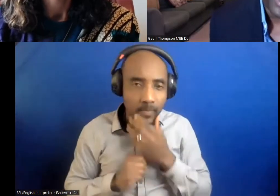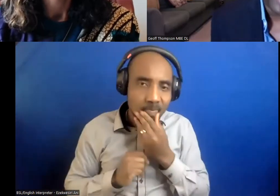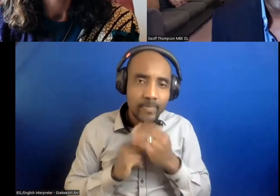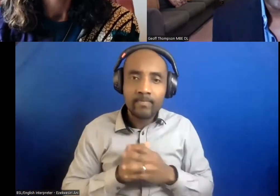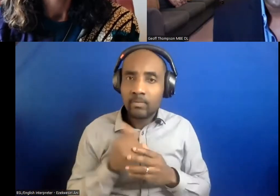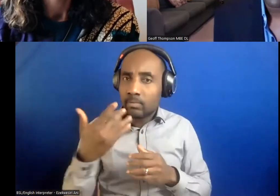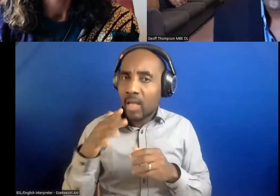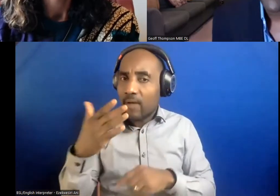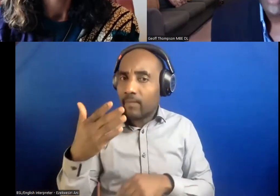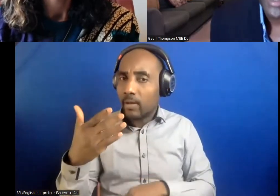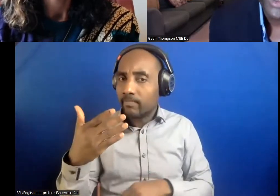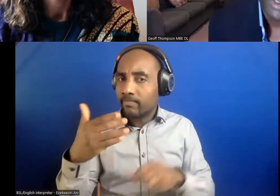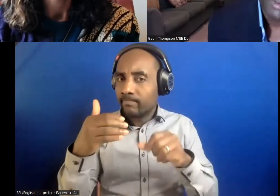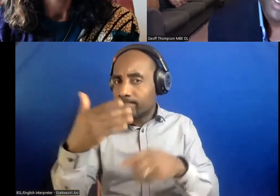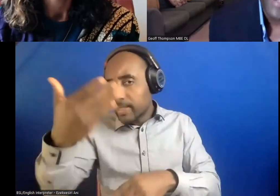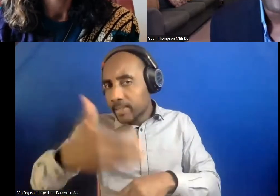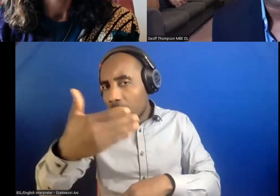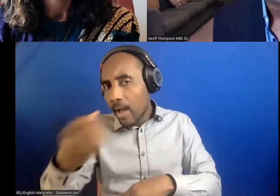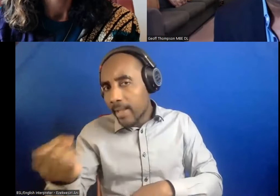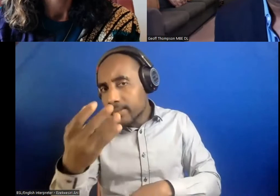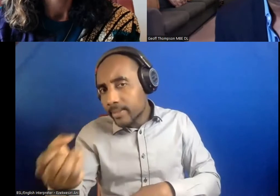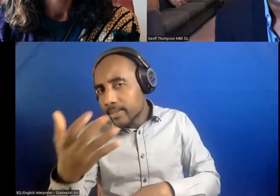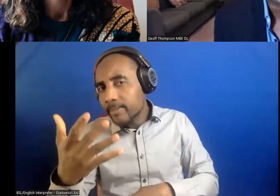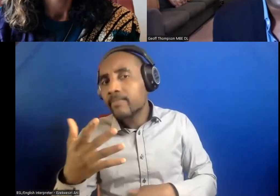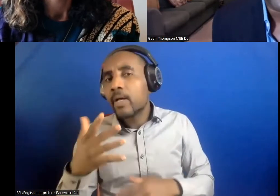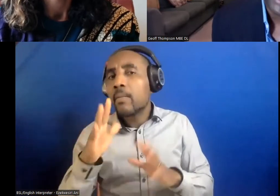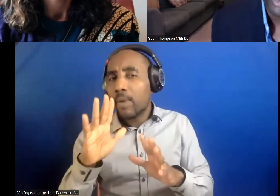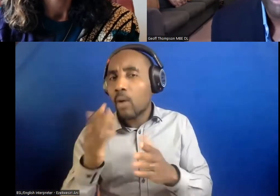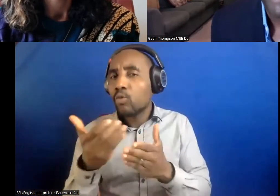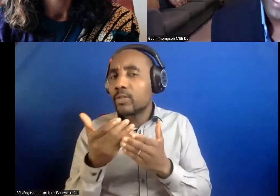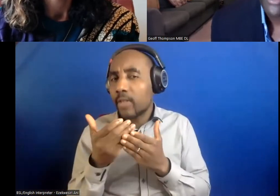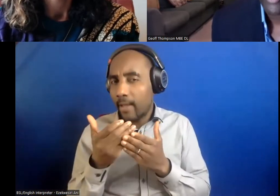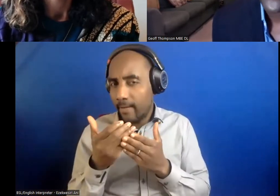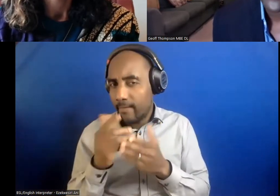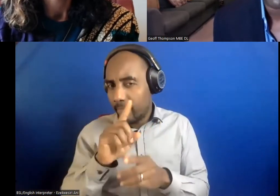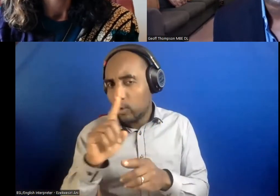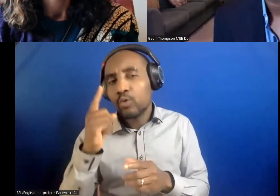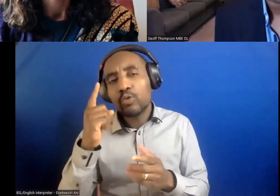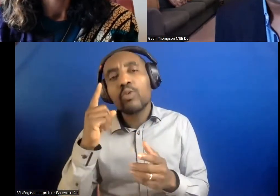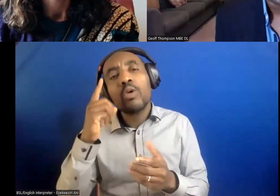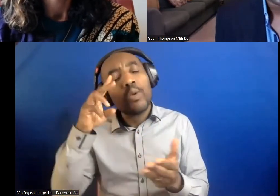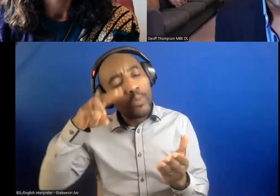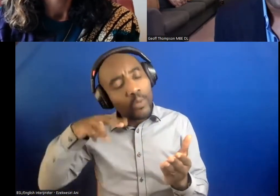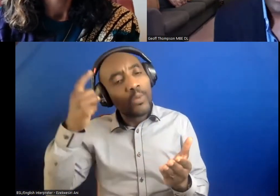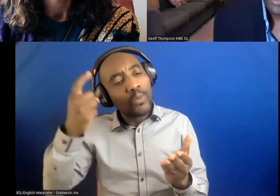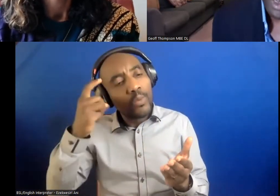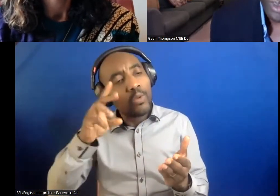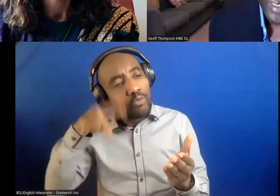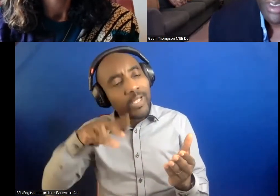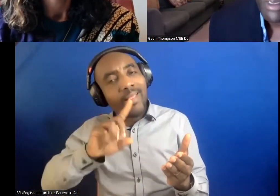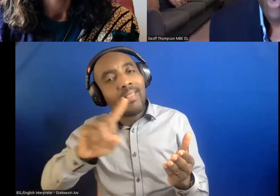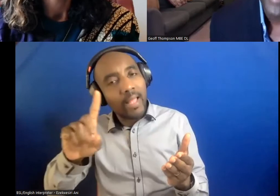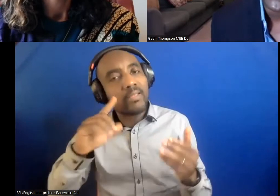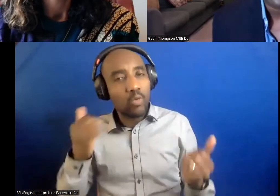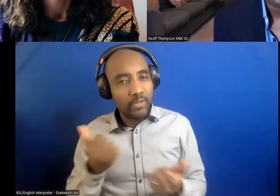I was going to share with you, but I'm going to save them as part of something you can reflect on once I've finished, because I believe, like